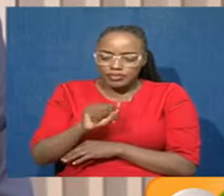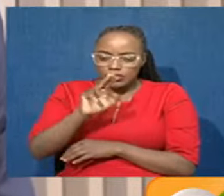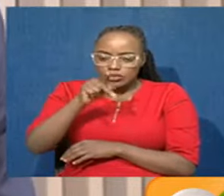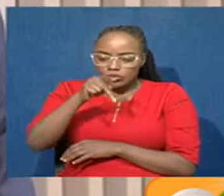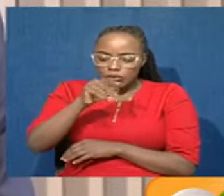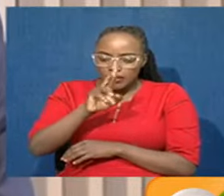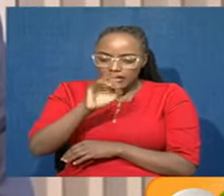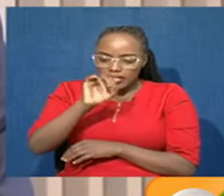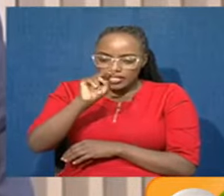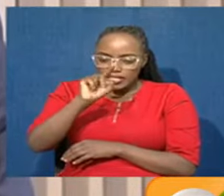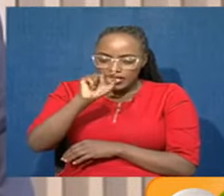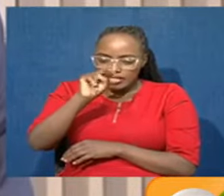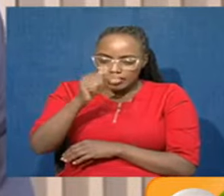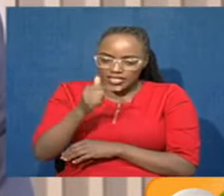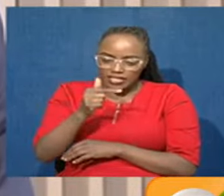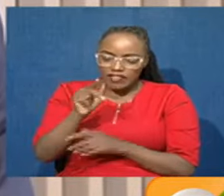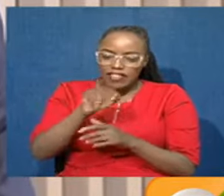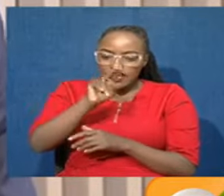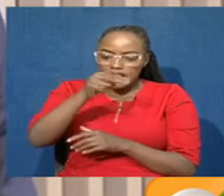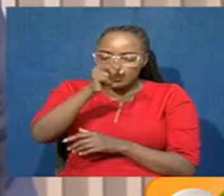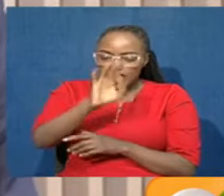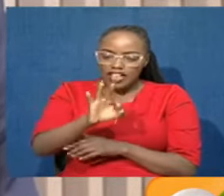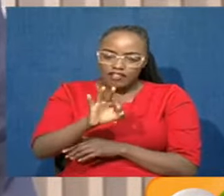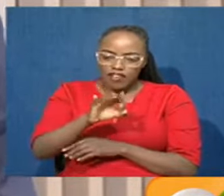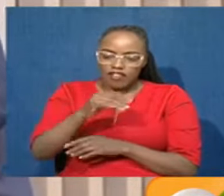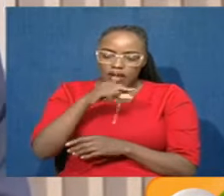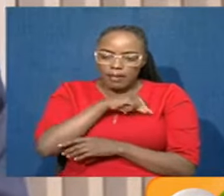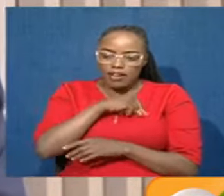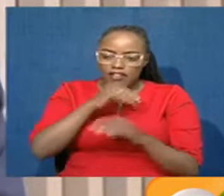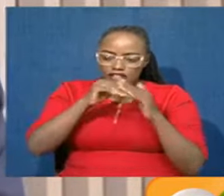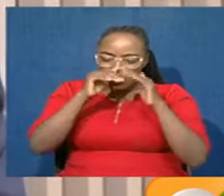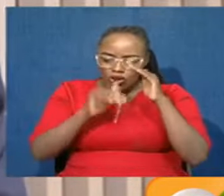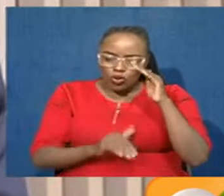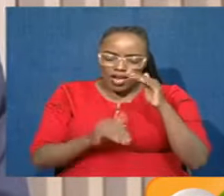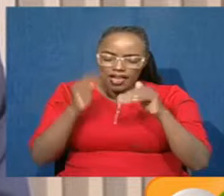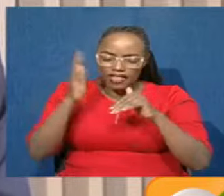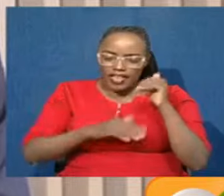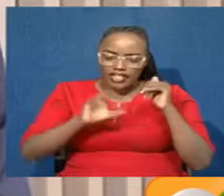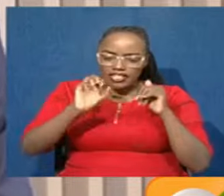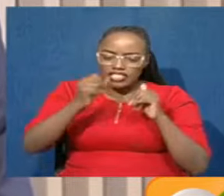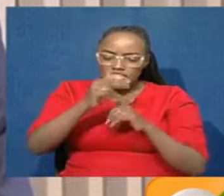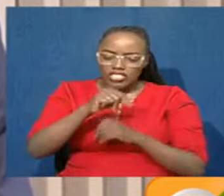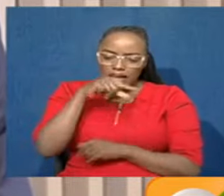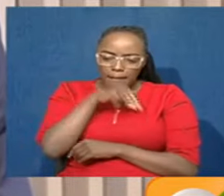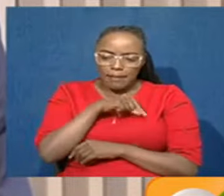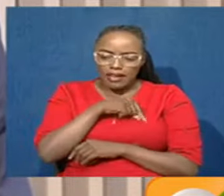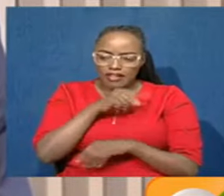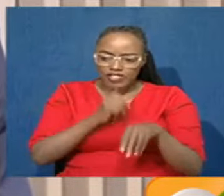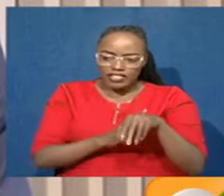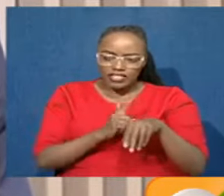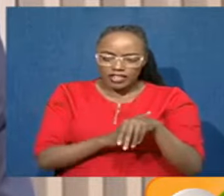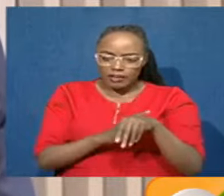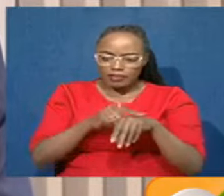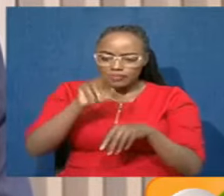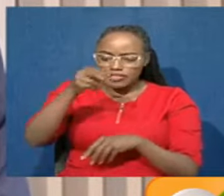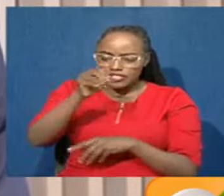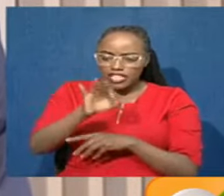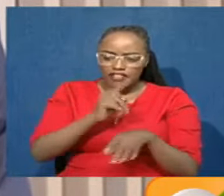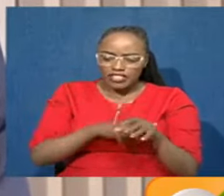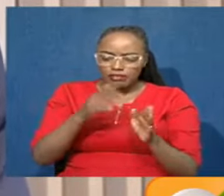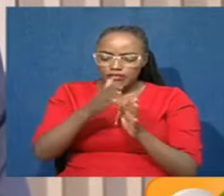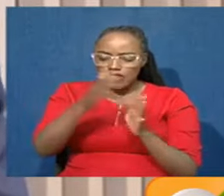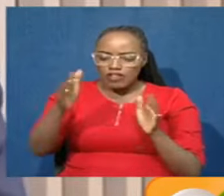the NHIF benefits were actually lower than the SHA benefits. During the NHIF period, we had